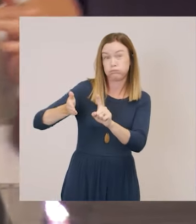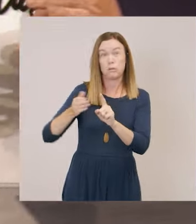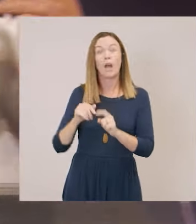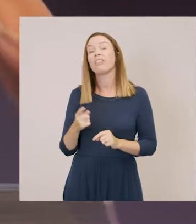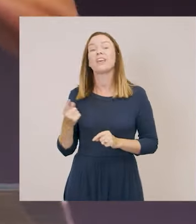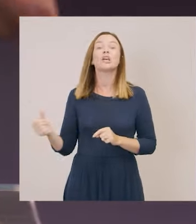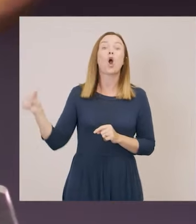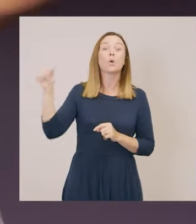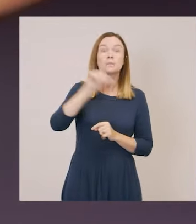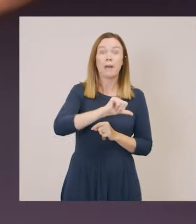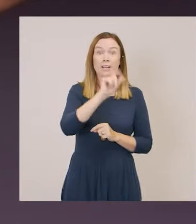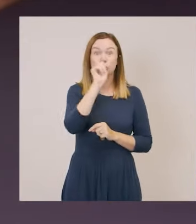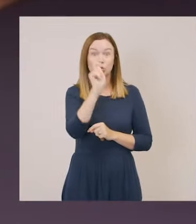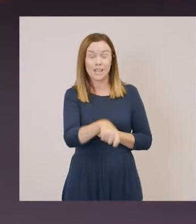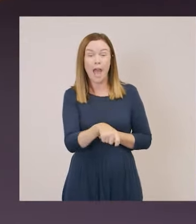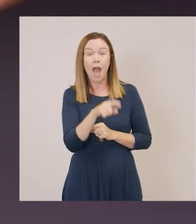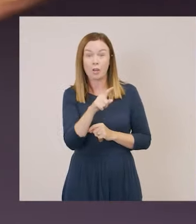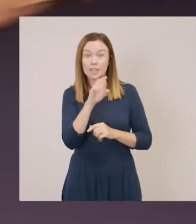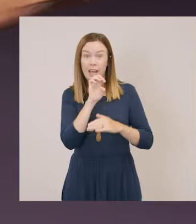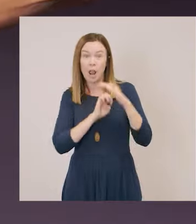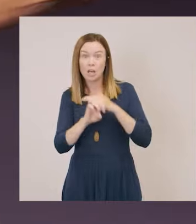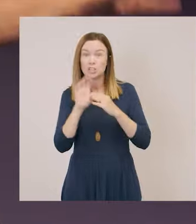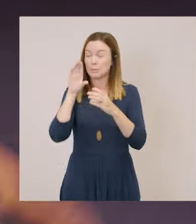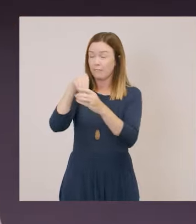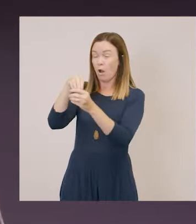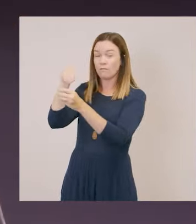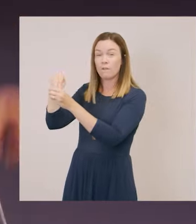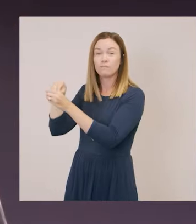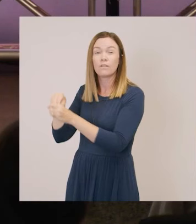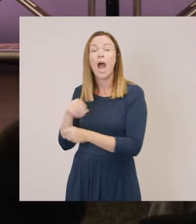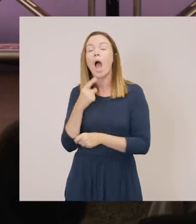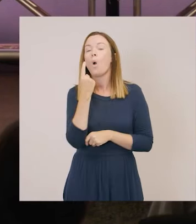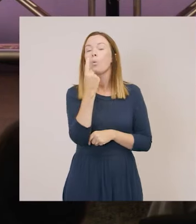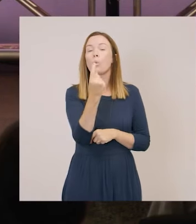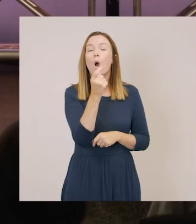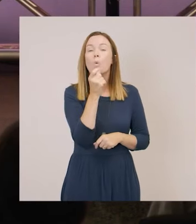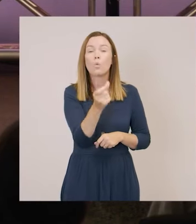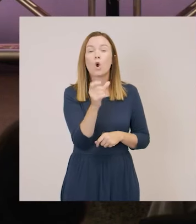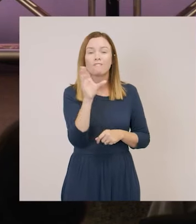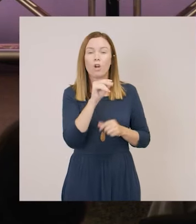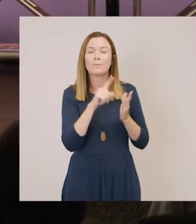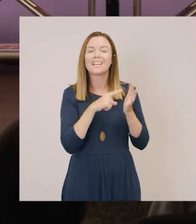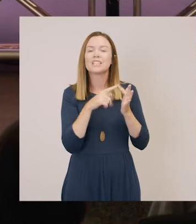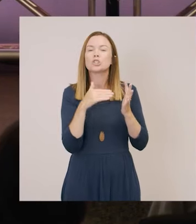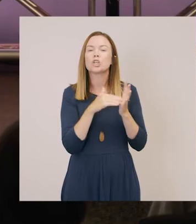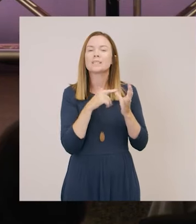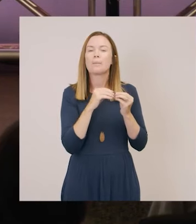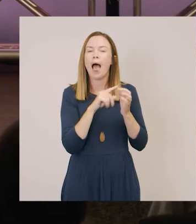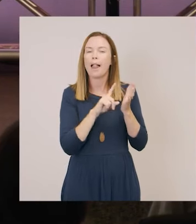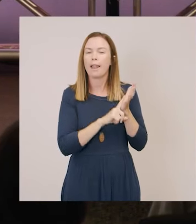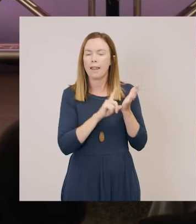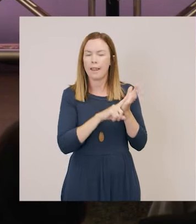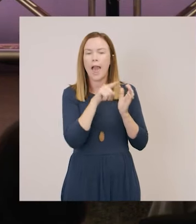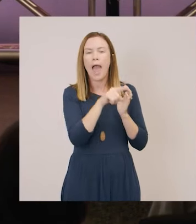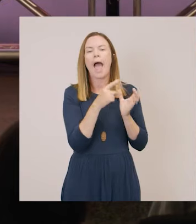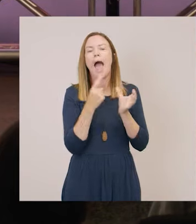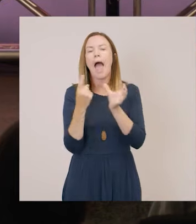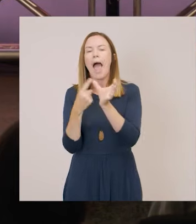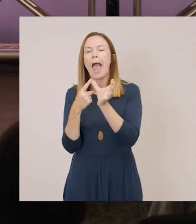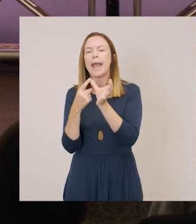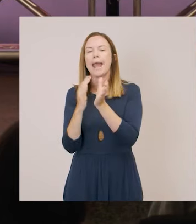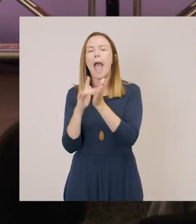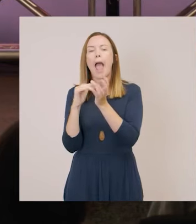into town, all these miraculous things that he's been part of, and one word from Jezebel, Ahab's wife, literally